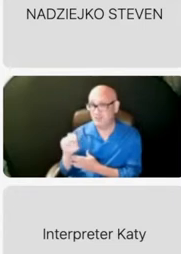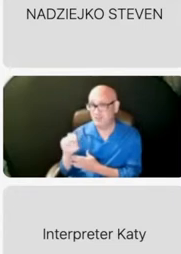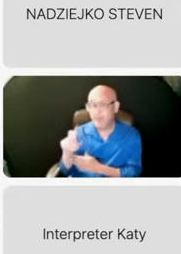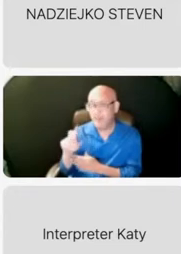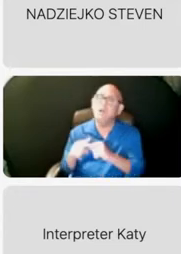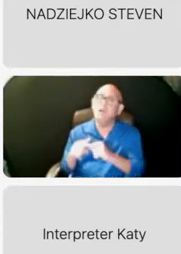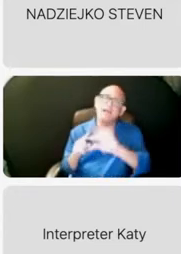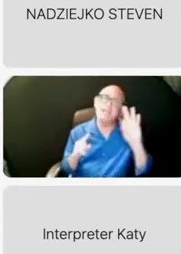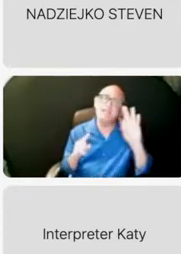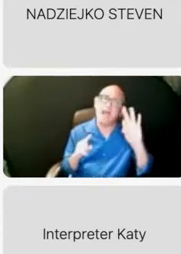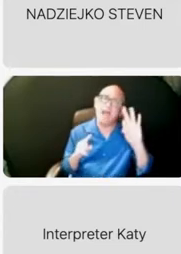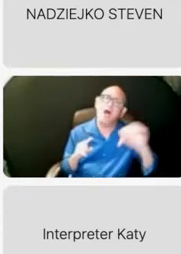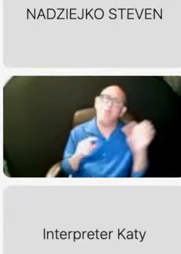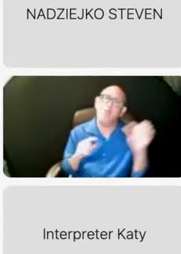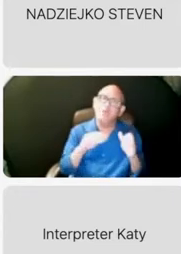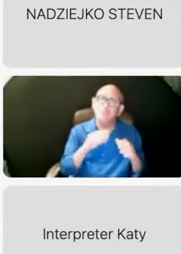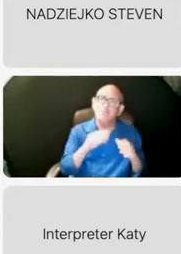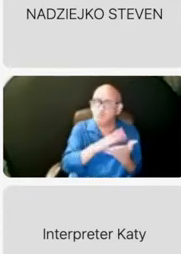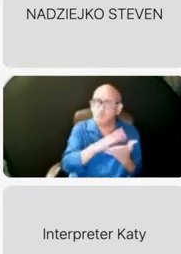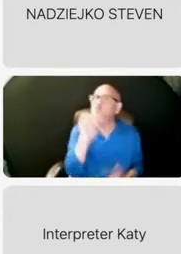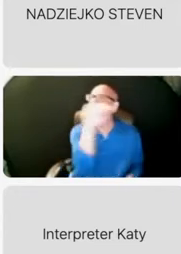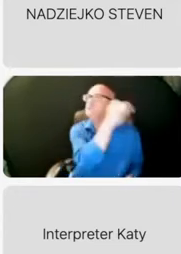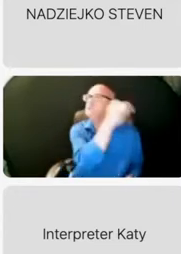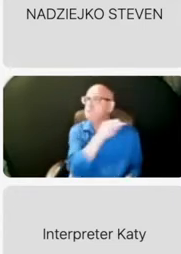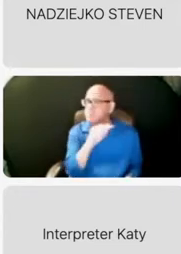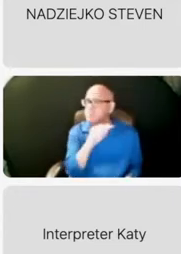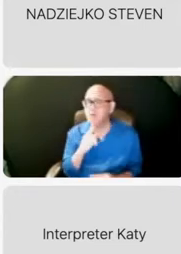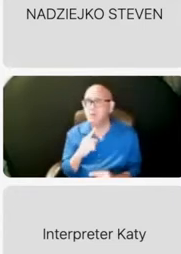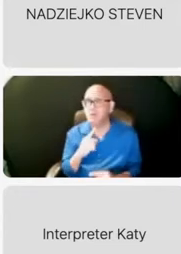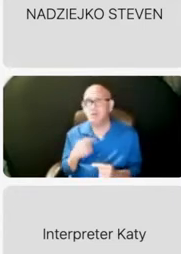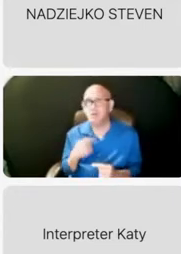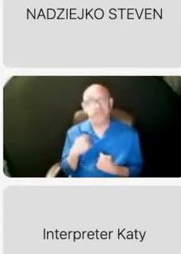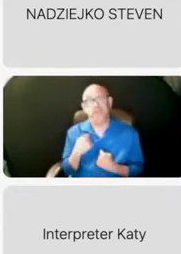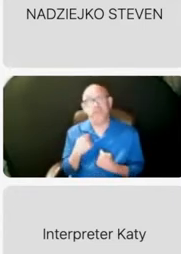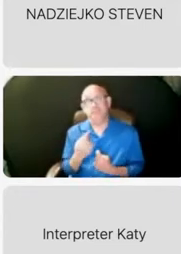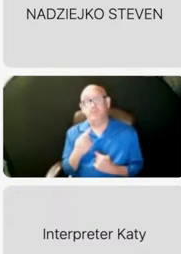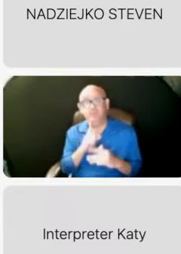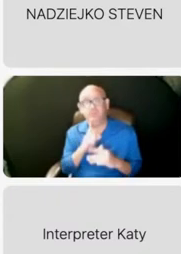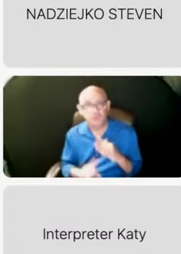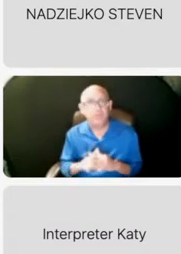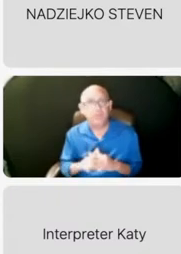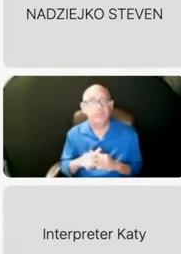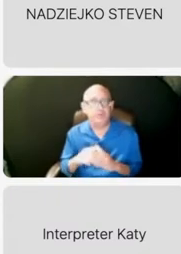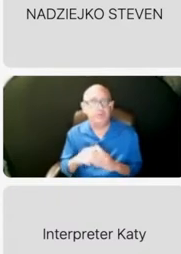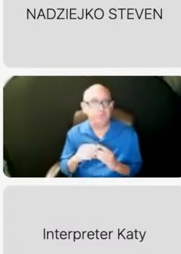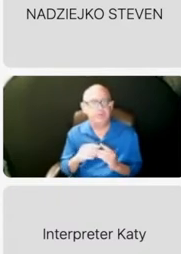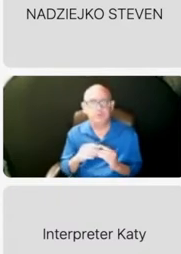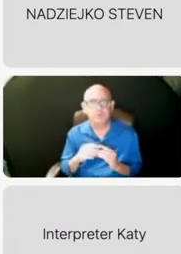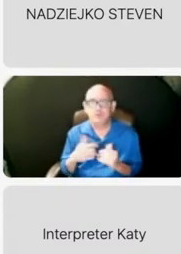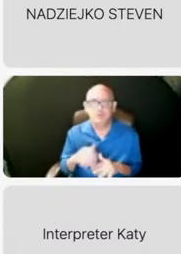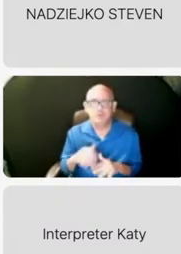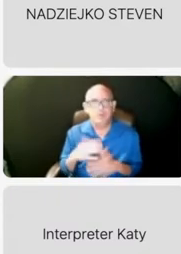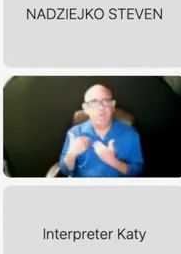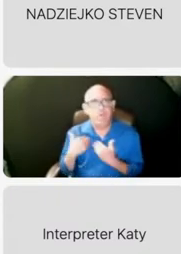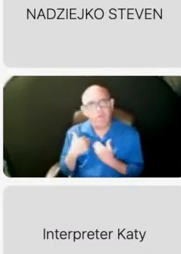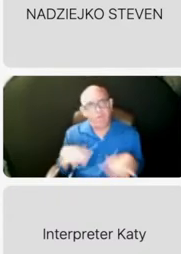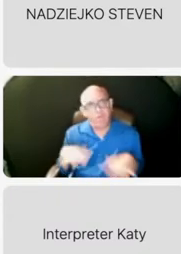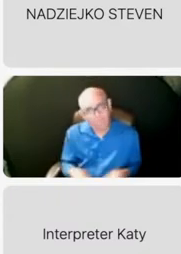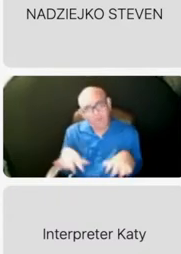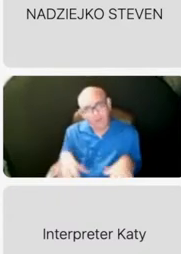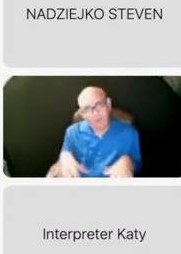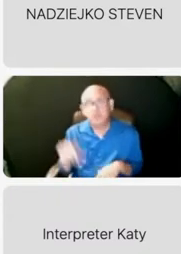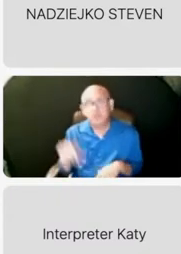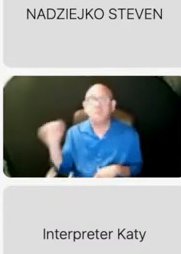had to show up these these past few years and we've been stretched to the limit and my staff members have shown